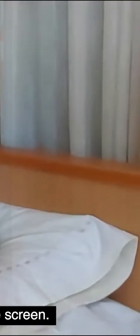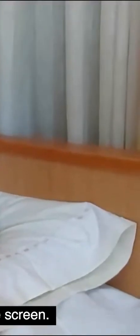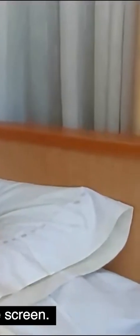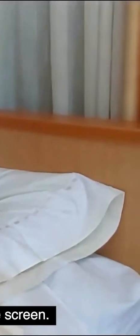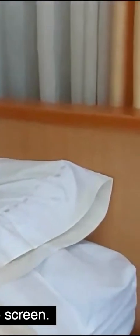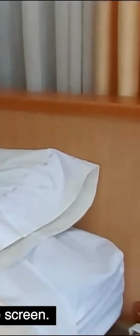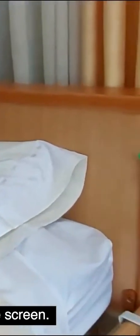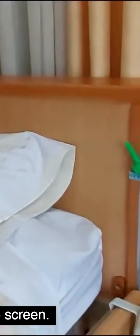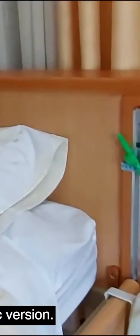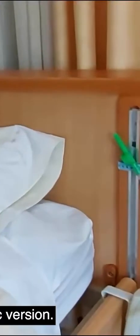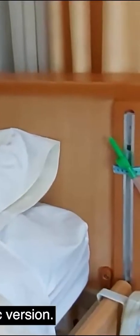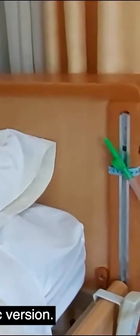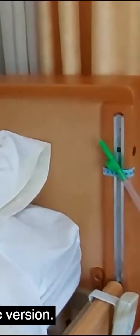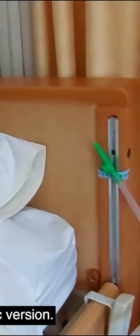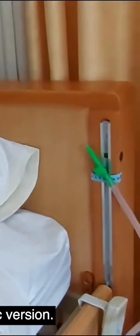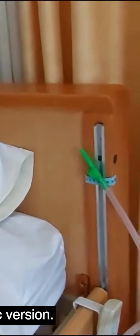the notes on the screen.